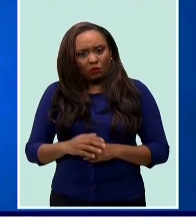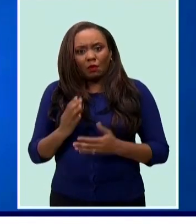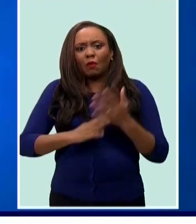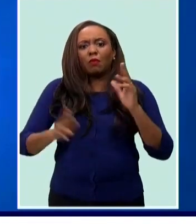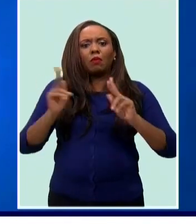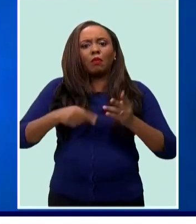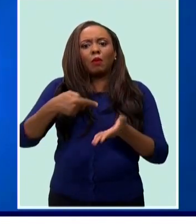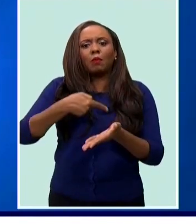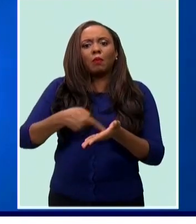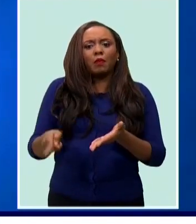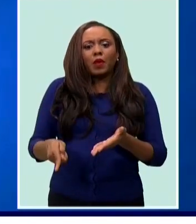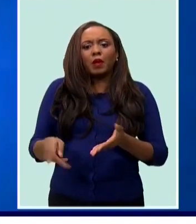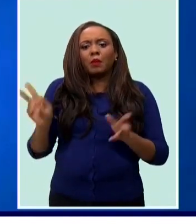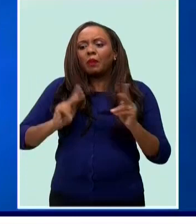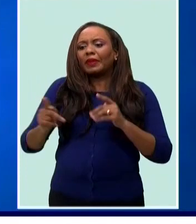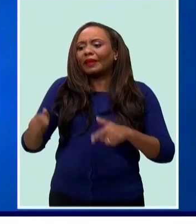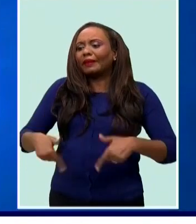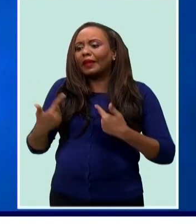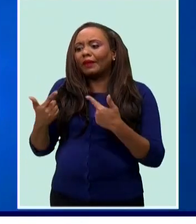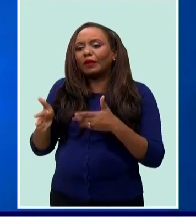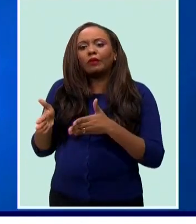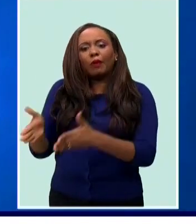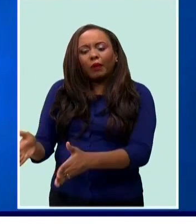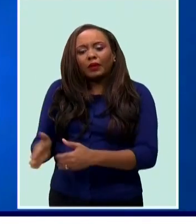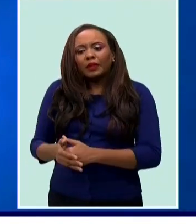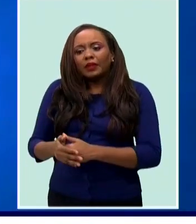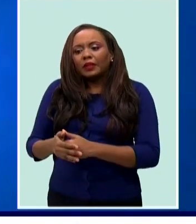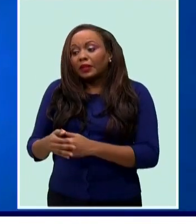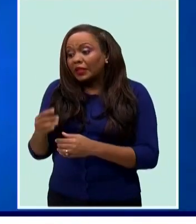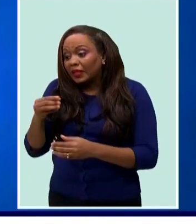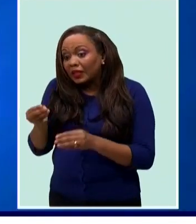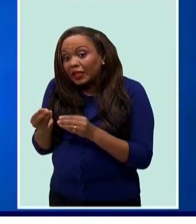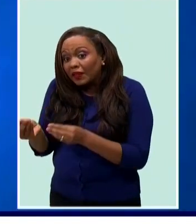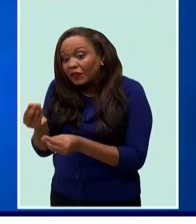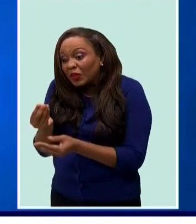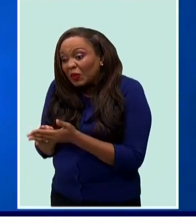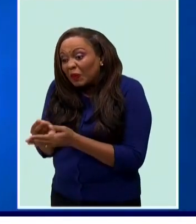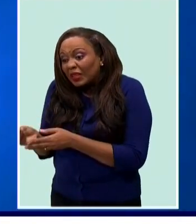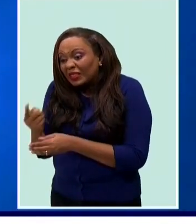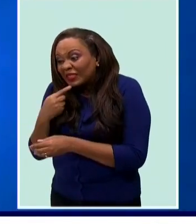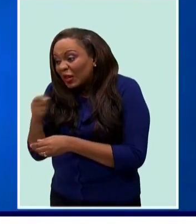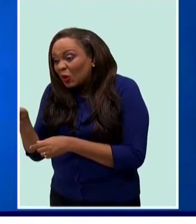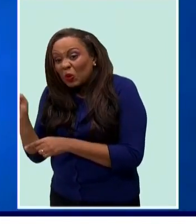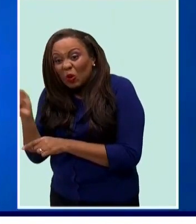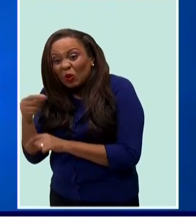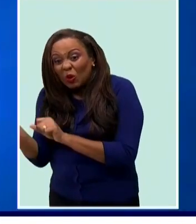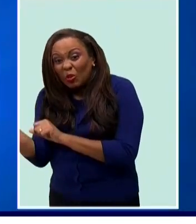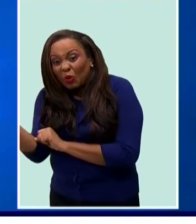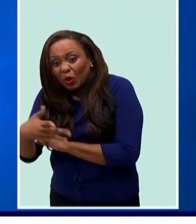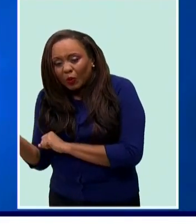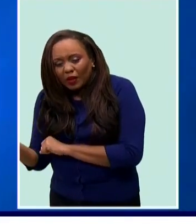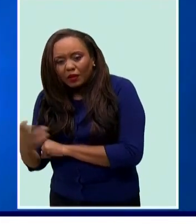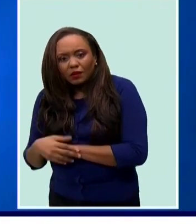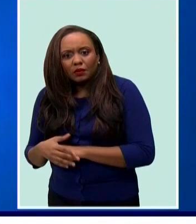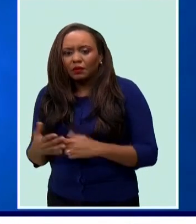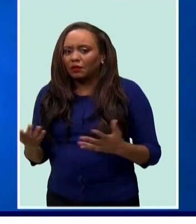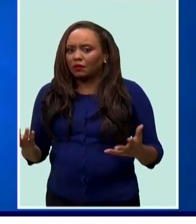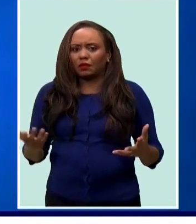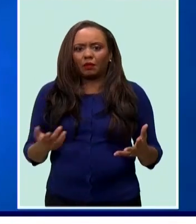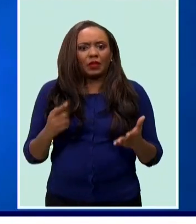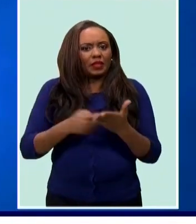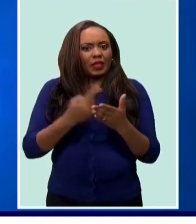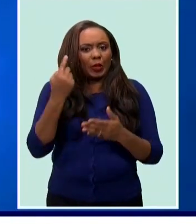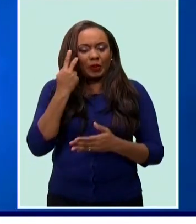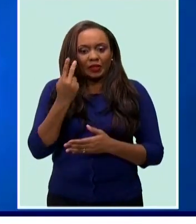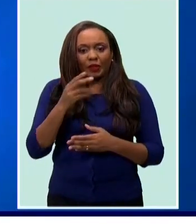to go and dump. And then if you look through the garbage, we are finding names, so therefore we can find an old bill and we track it